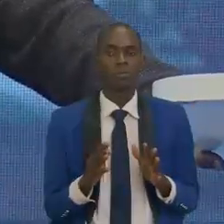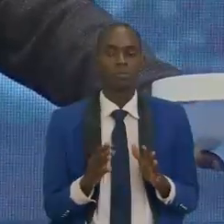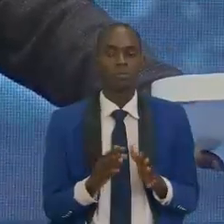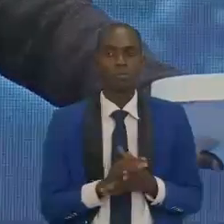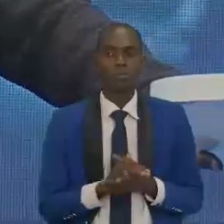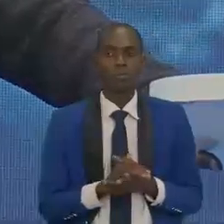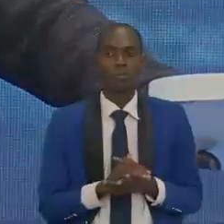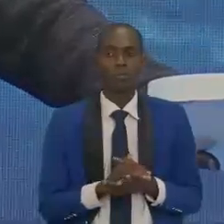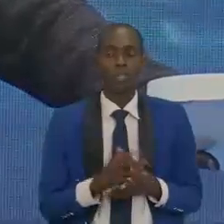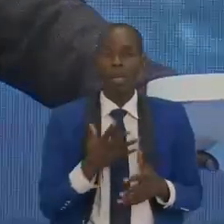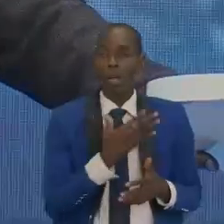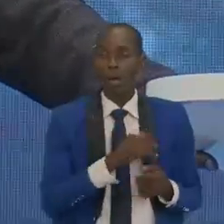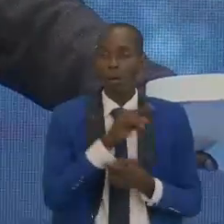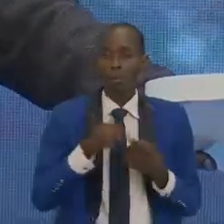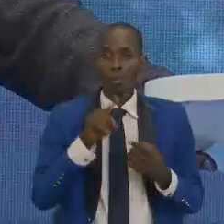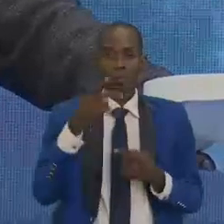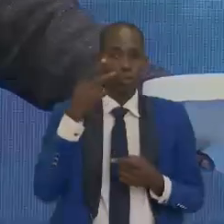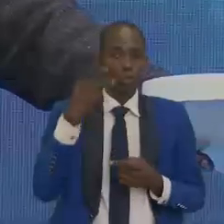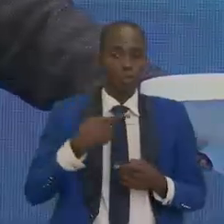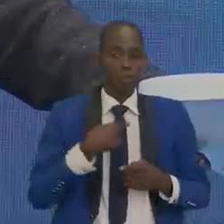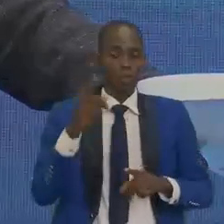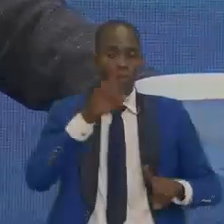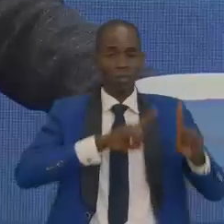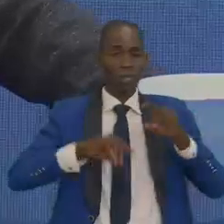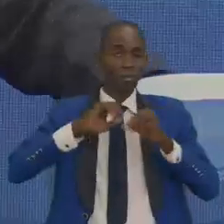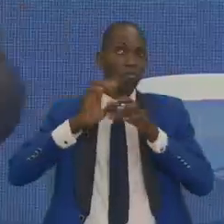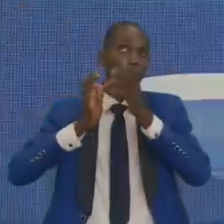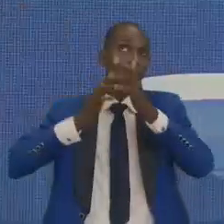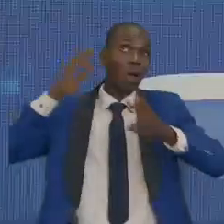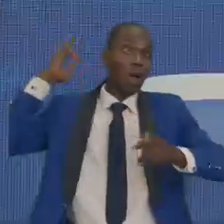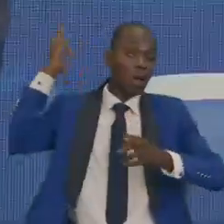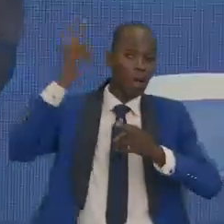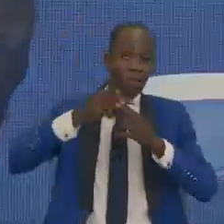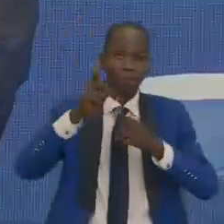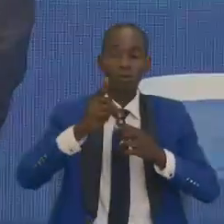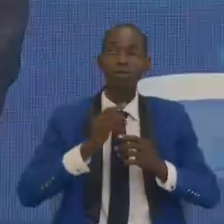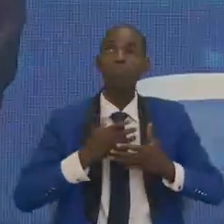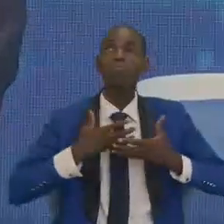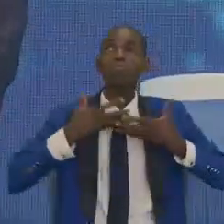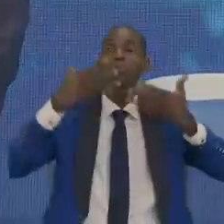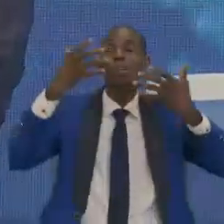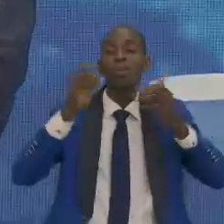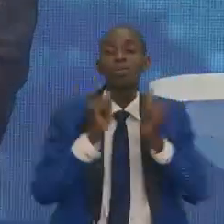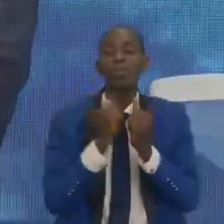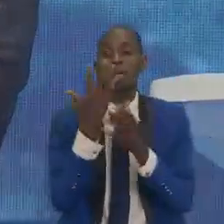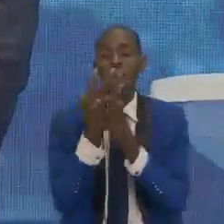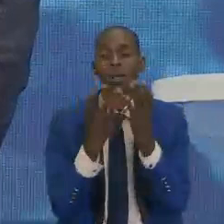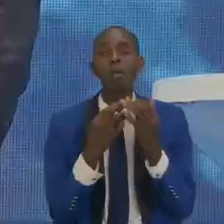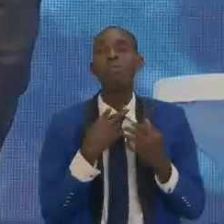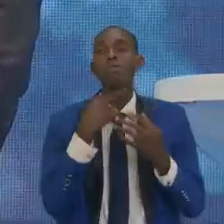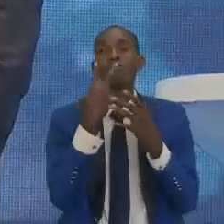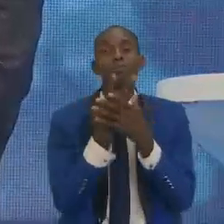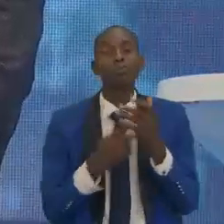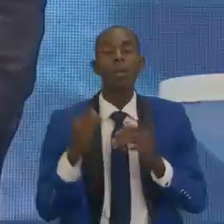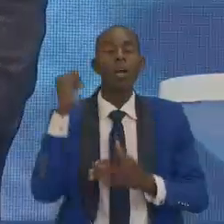And when we hear the final amen, and we open our eyes to see the miracle,